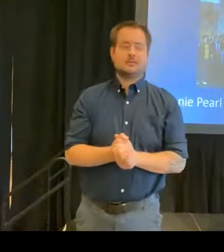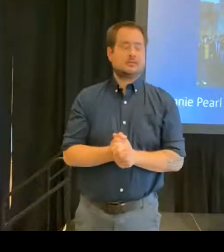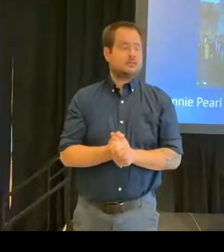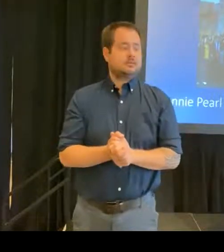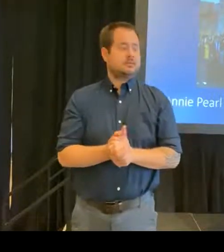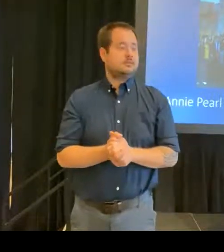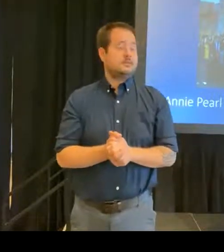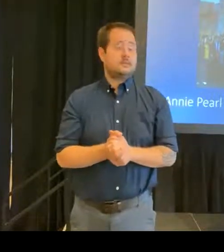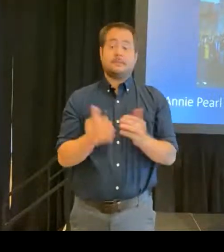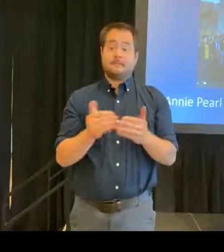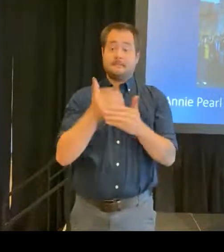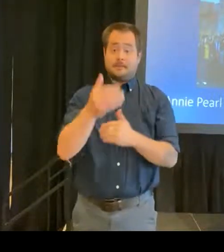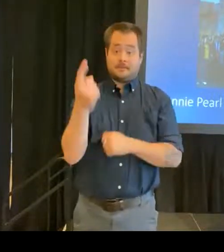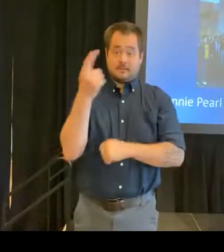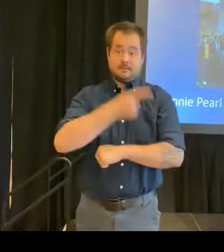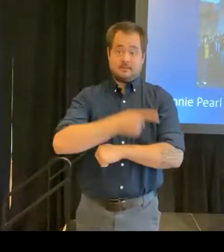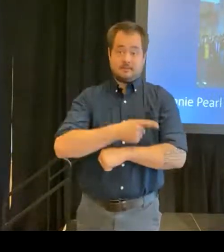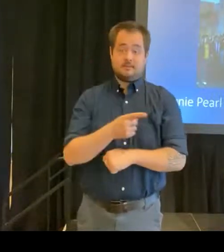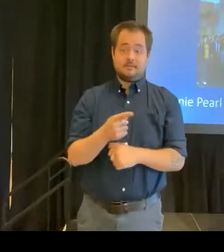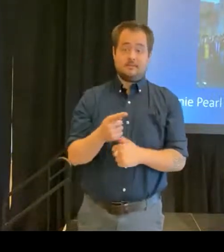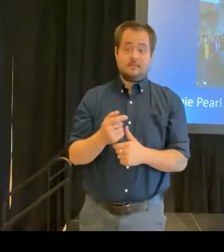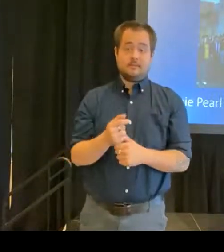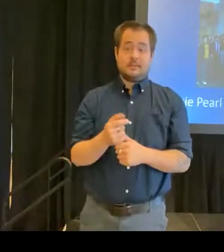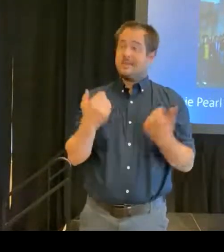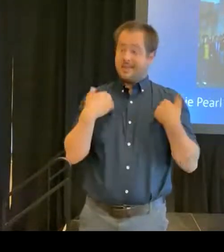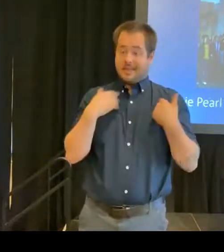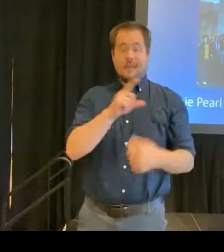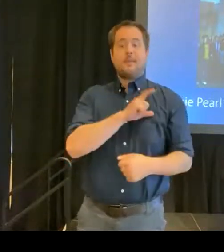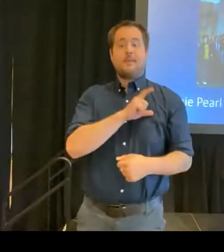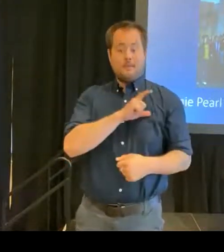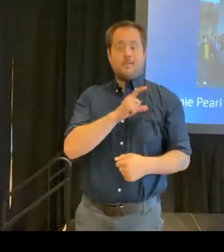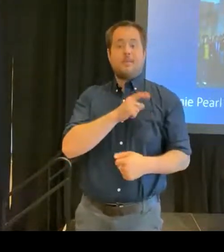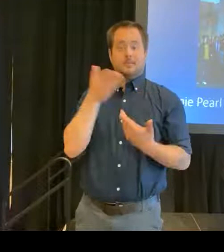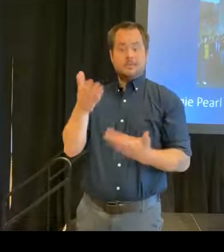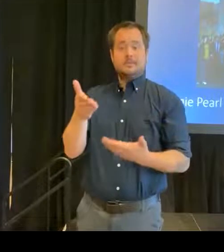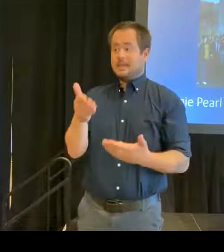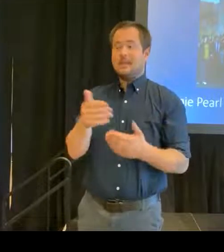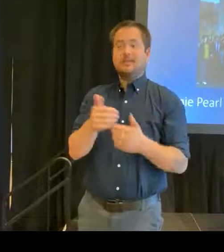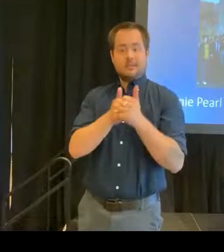And the next day when we got ready to have it, they had a police escort.